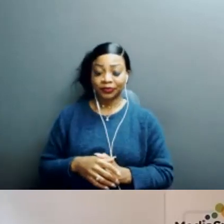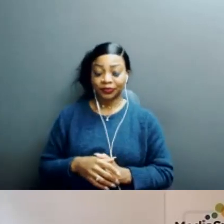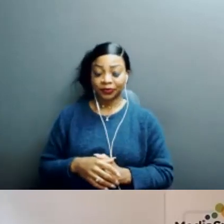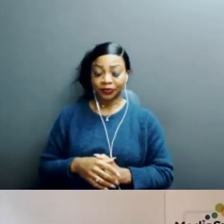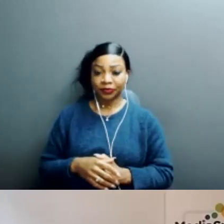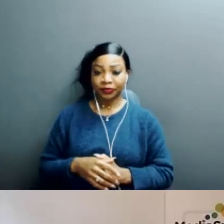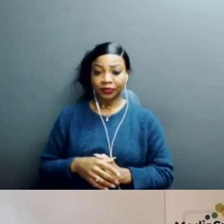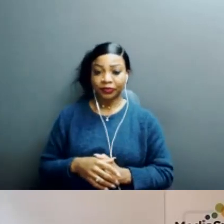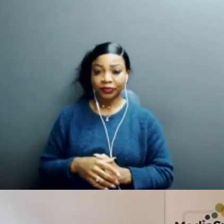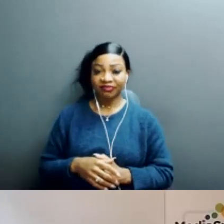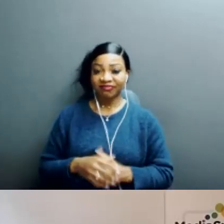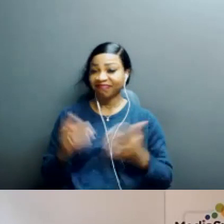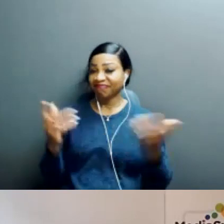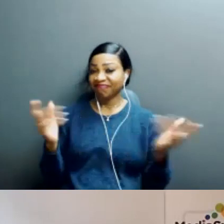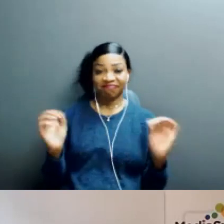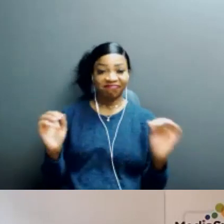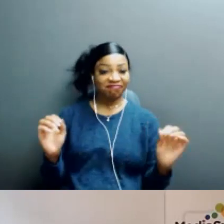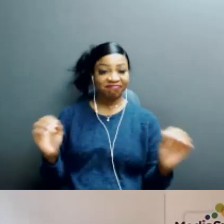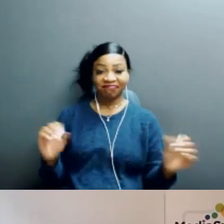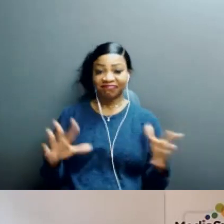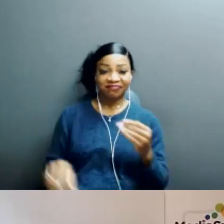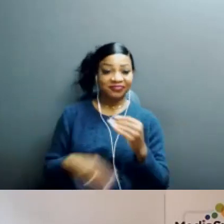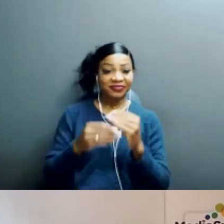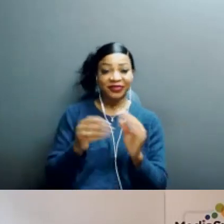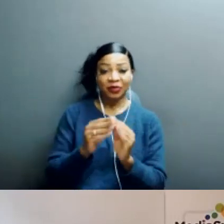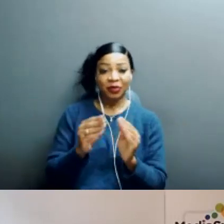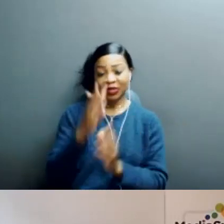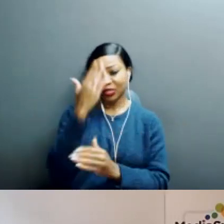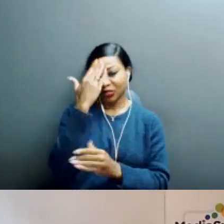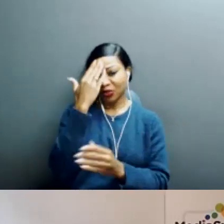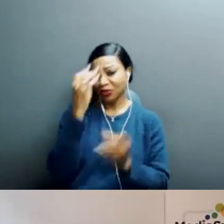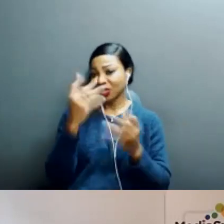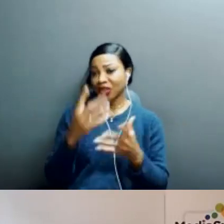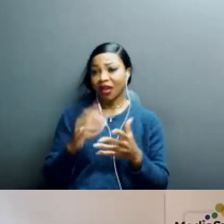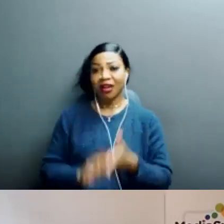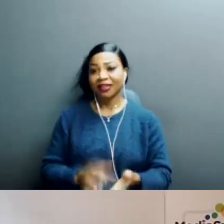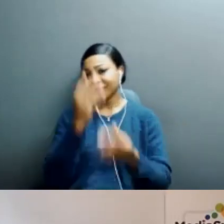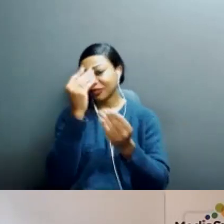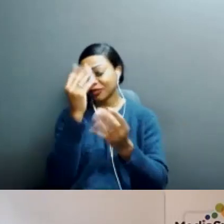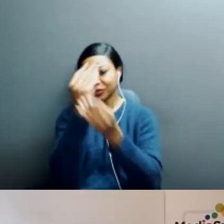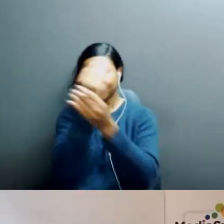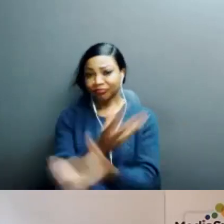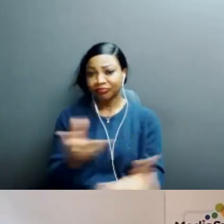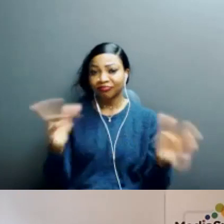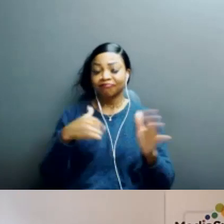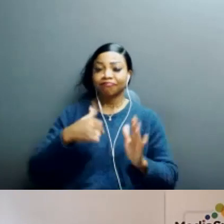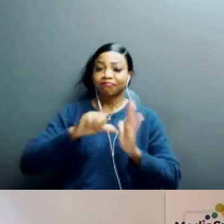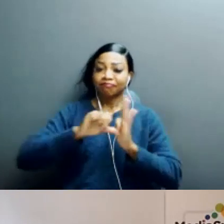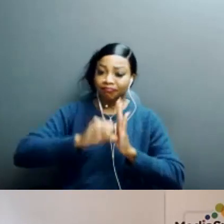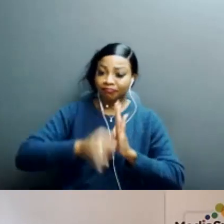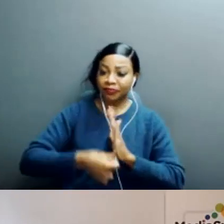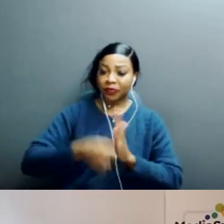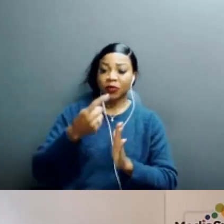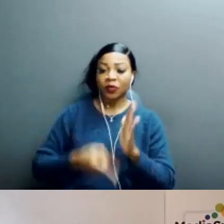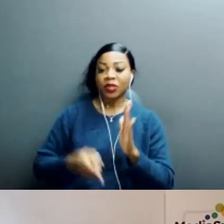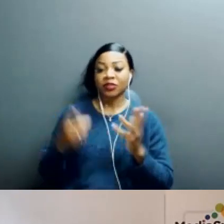okay I'm not much else to add I think it was a wonderful conversation I know there was so much shared so I would just emphasize kind of what uh we've